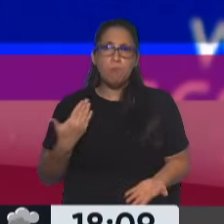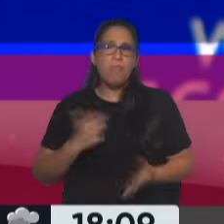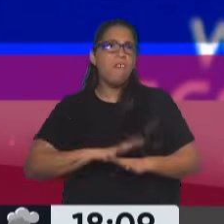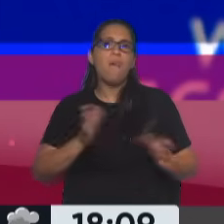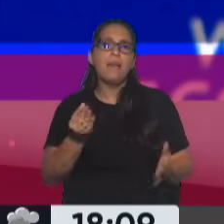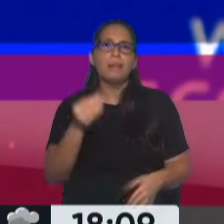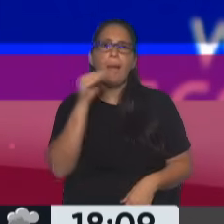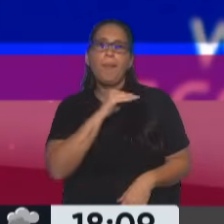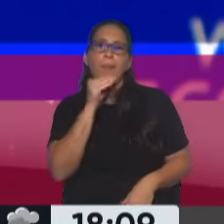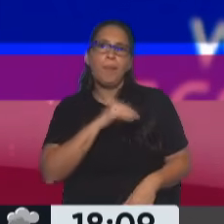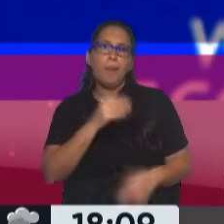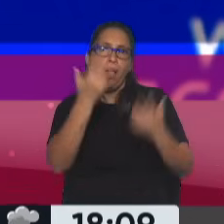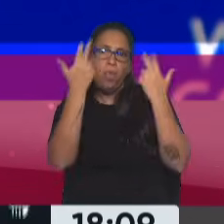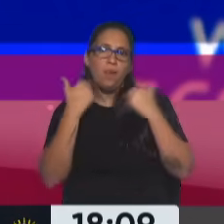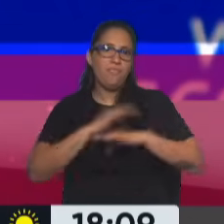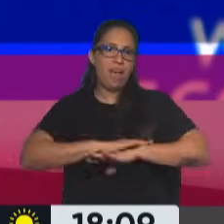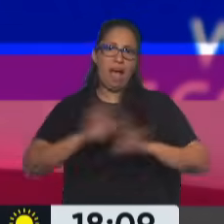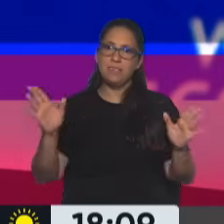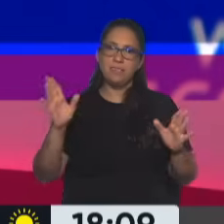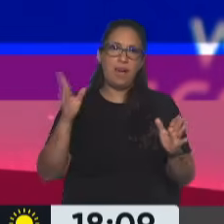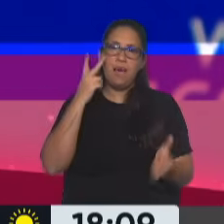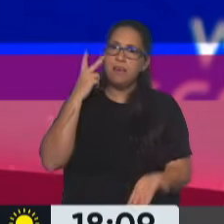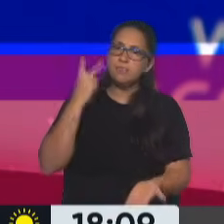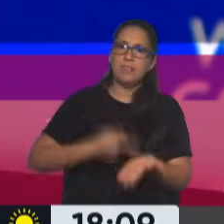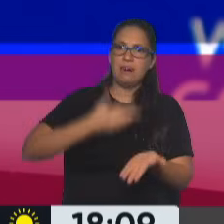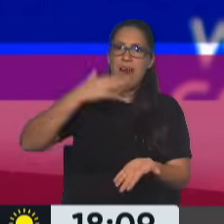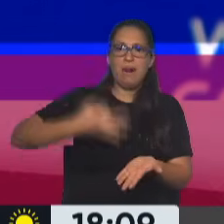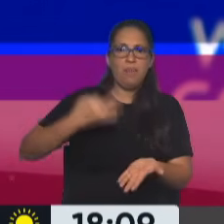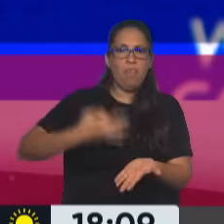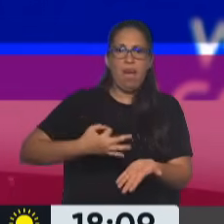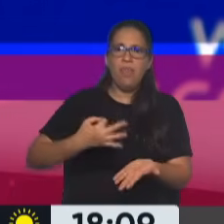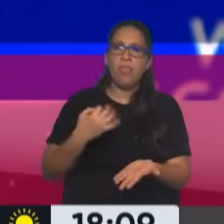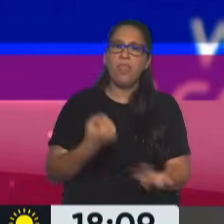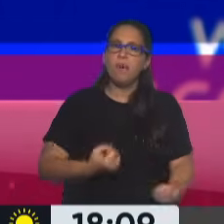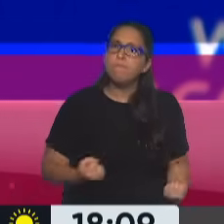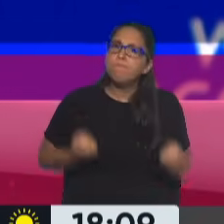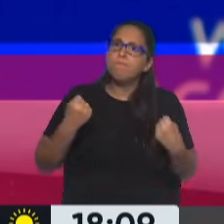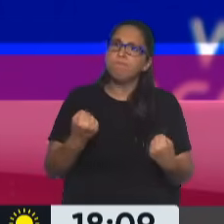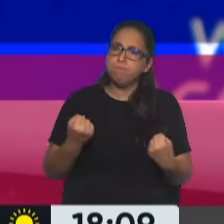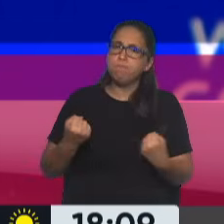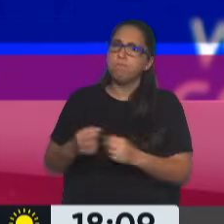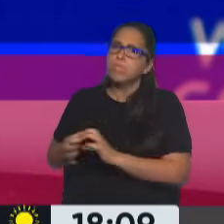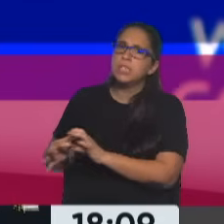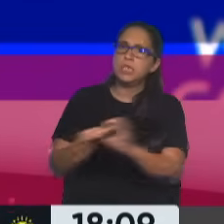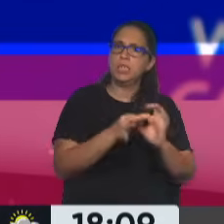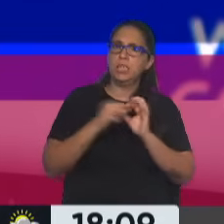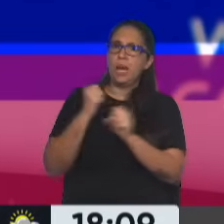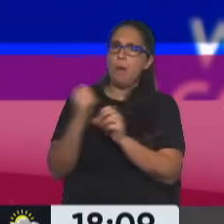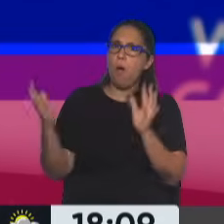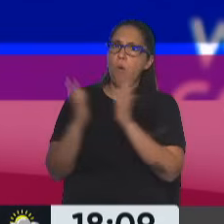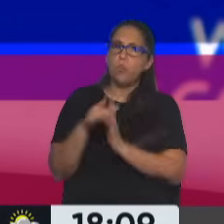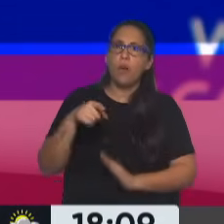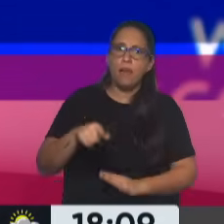pretending, to name reality, to build our strength at home, and to act together. That